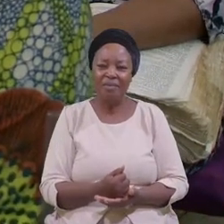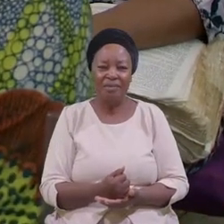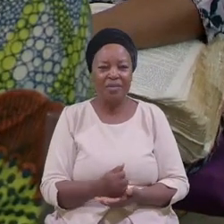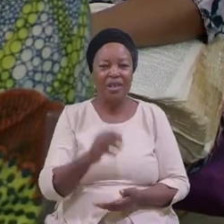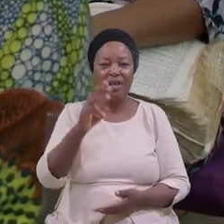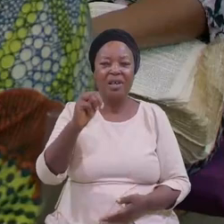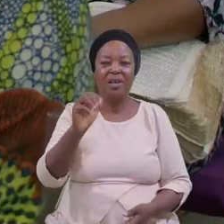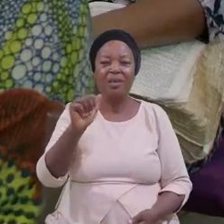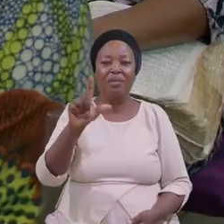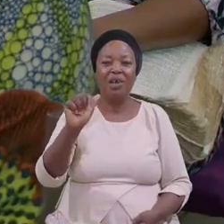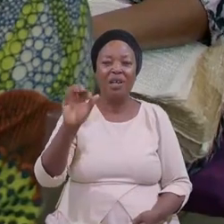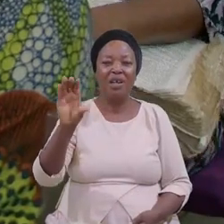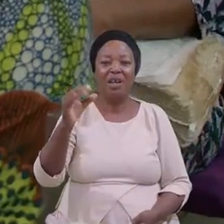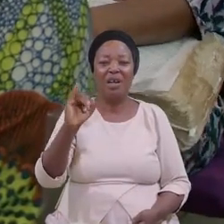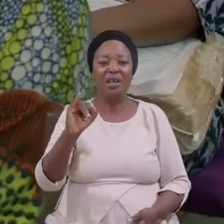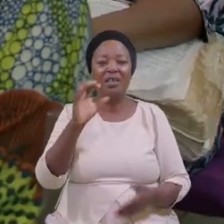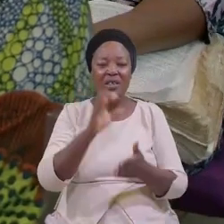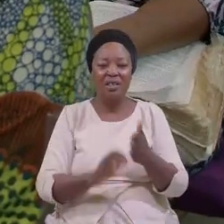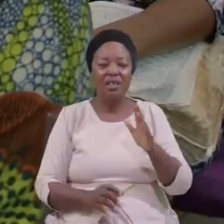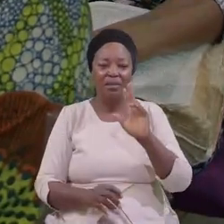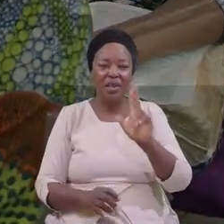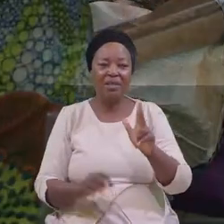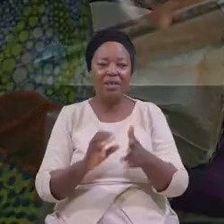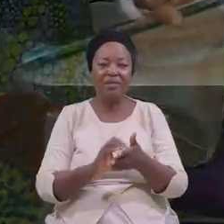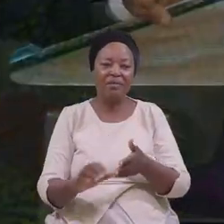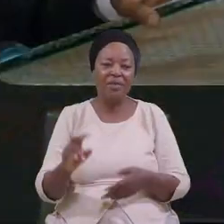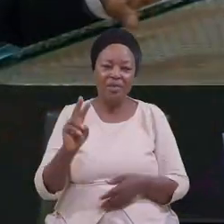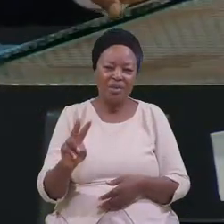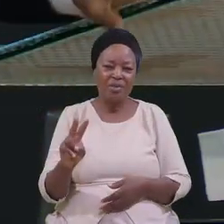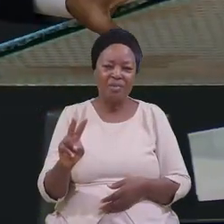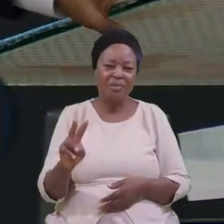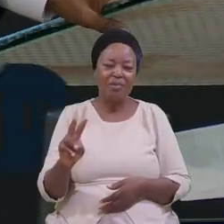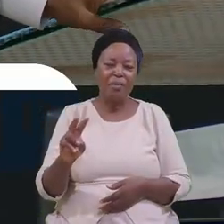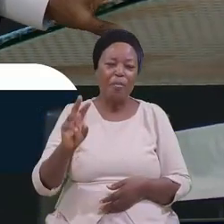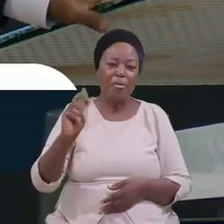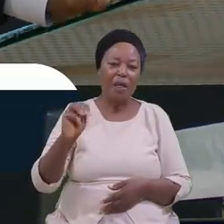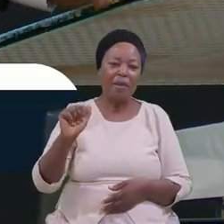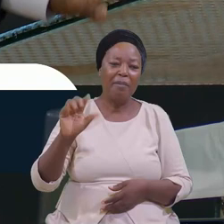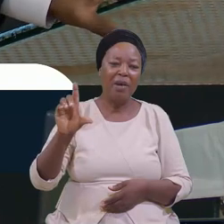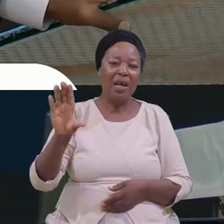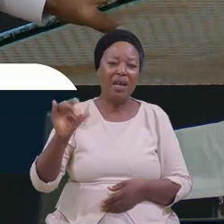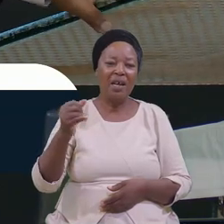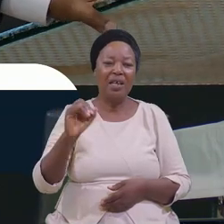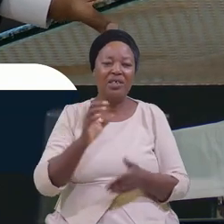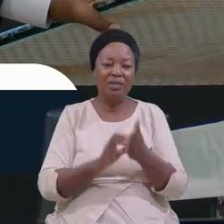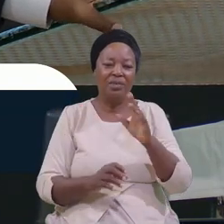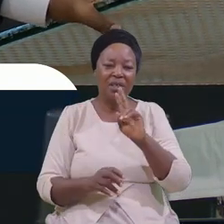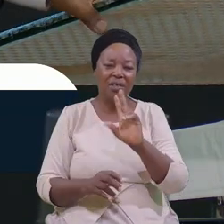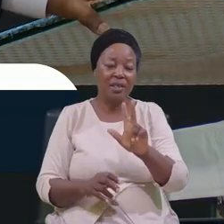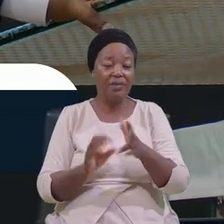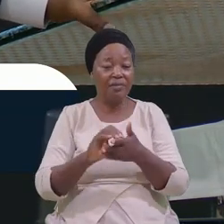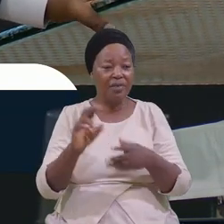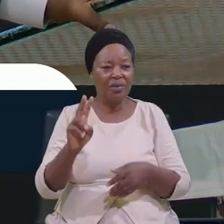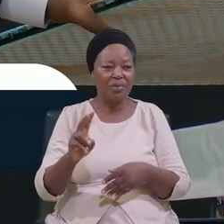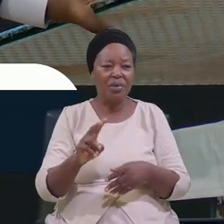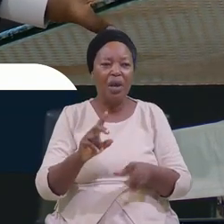Malachi chapter 3, we're reading from verse 2. Malachi chapter 3, and we're reading from verse 2. But who may